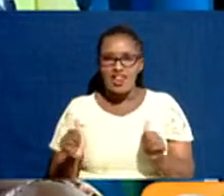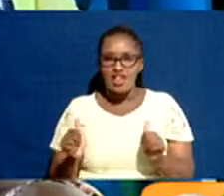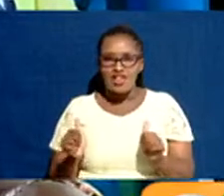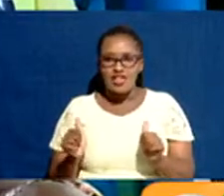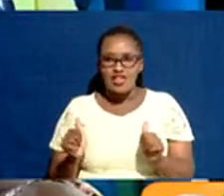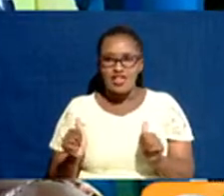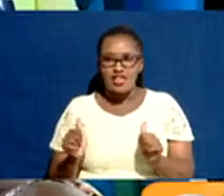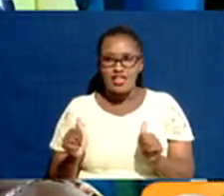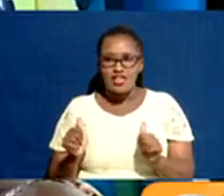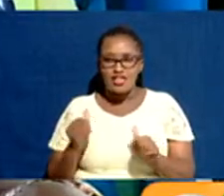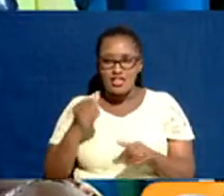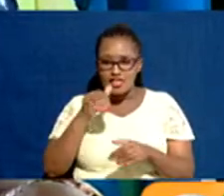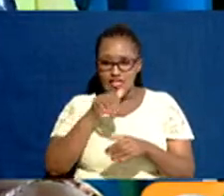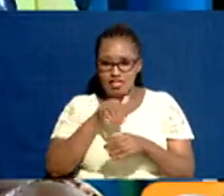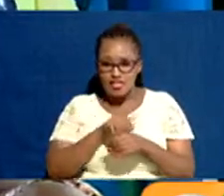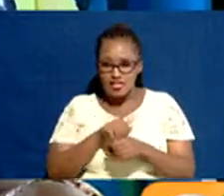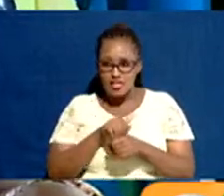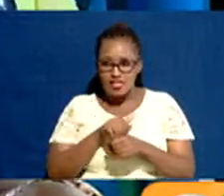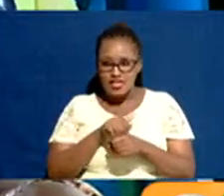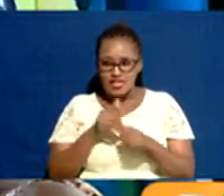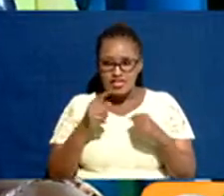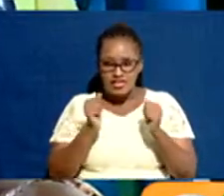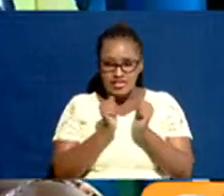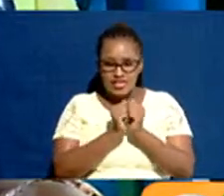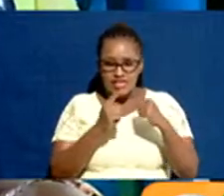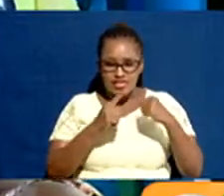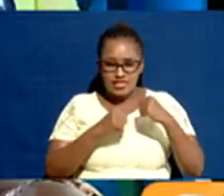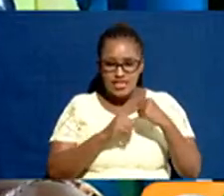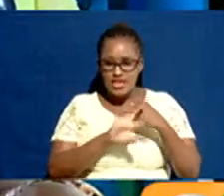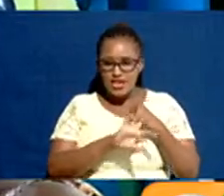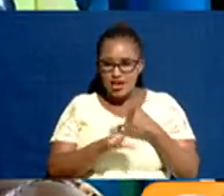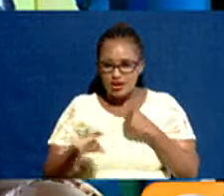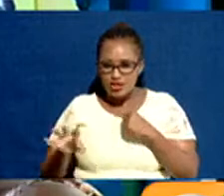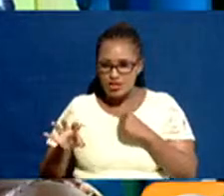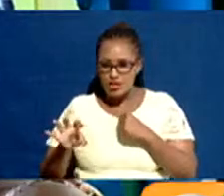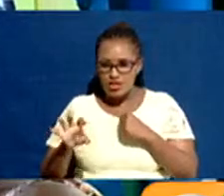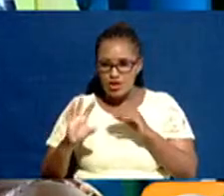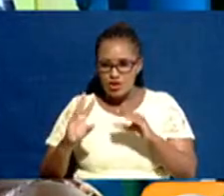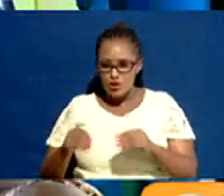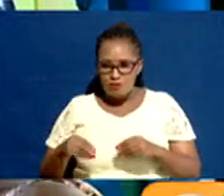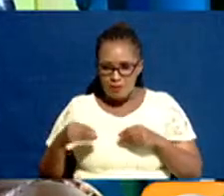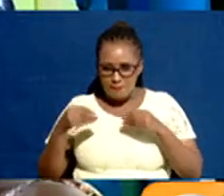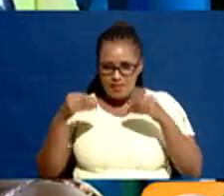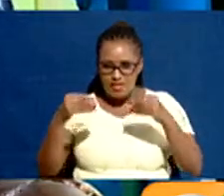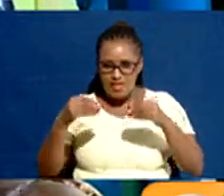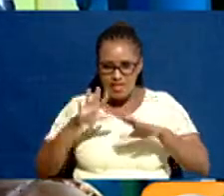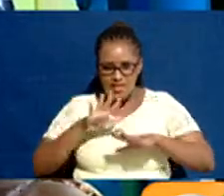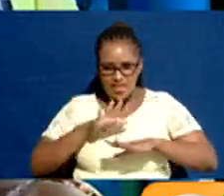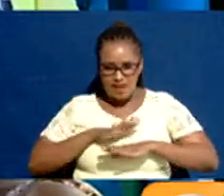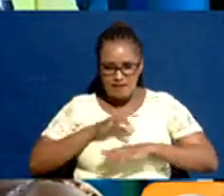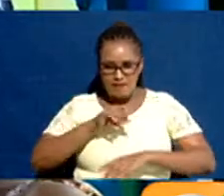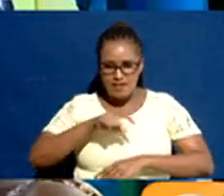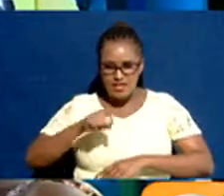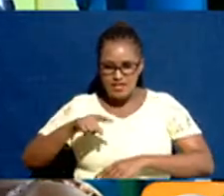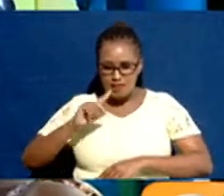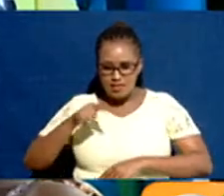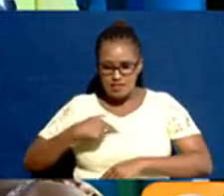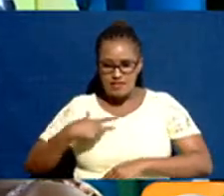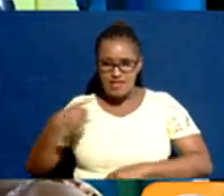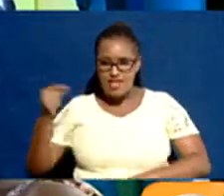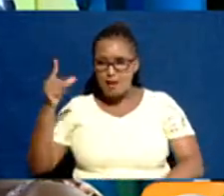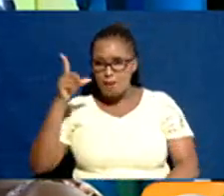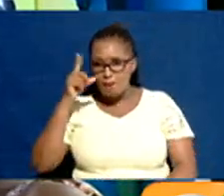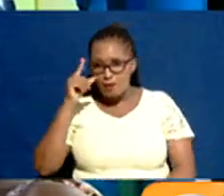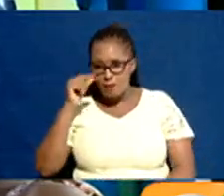bread basket, 16 counties, our bread basket, we have sufficient fertilizer. I went to Mombasa personally to